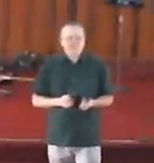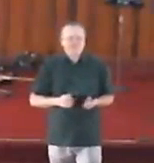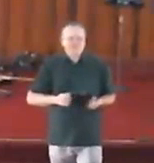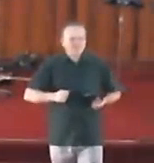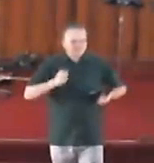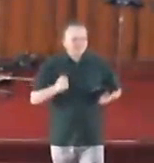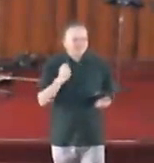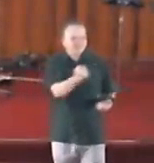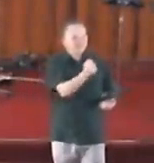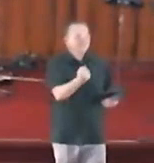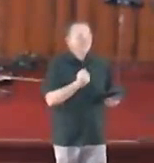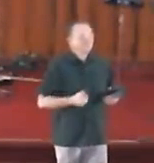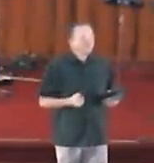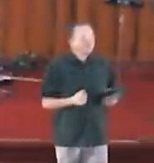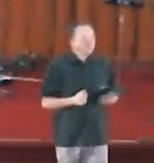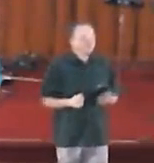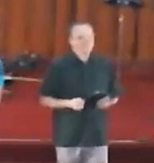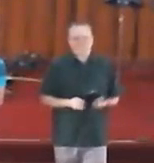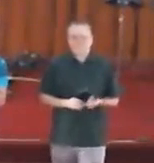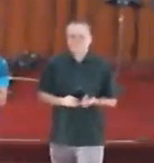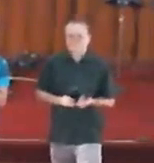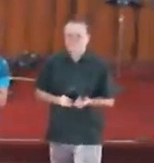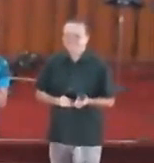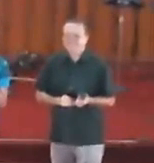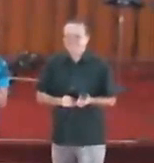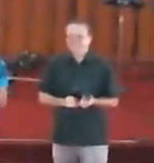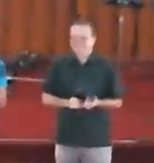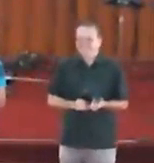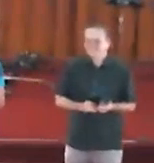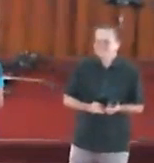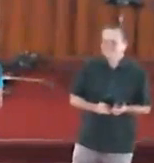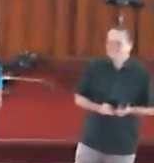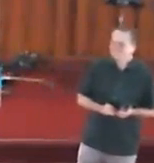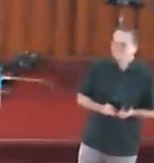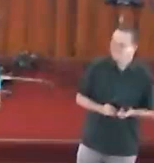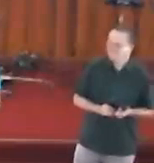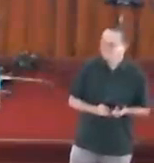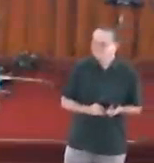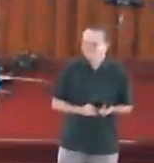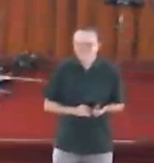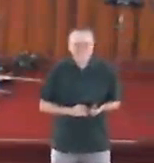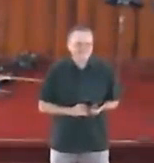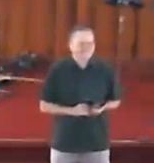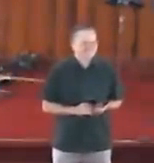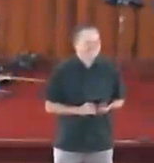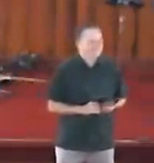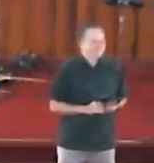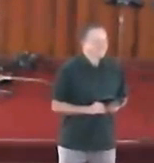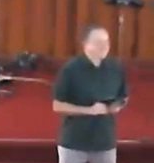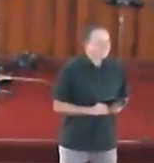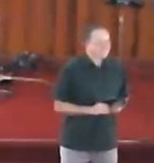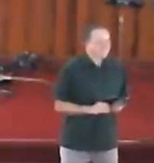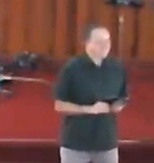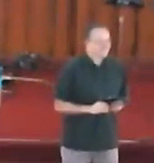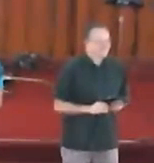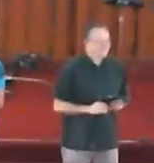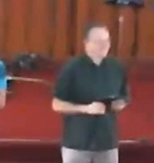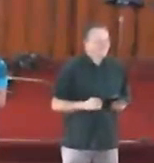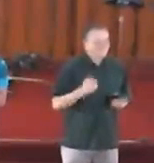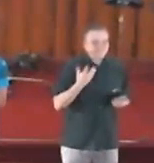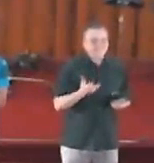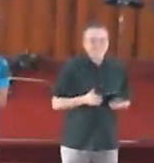temblado y el Señor ha contestado así con fuerza? How many times during our prayer meetings has the earth shaken and God answers in this